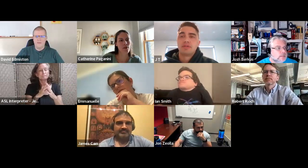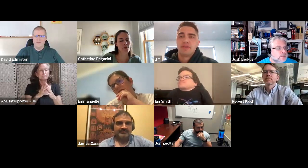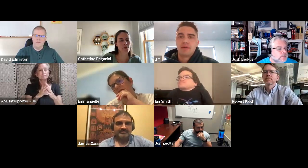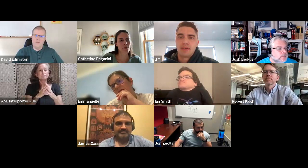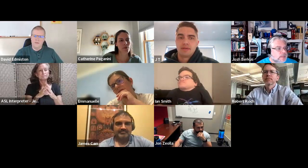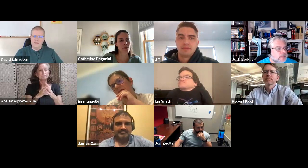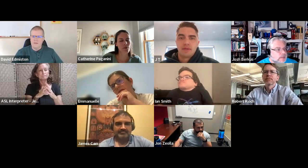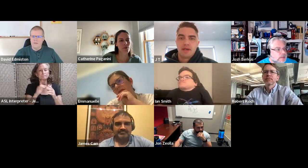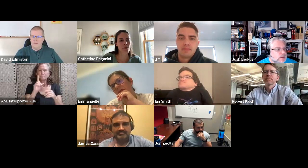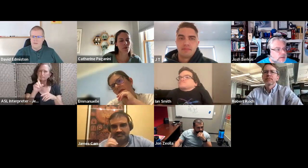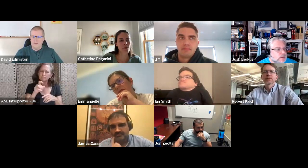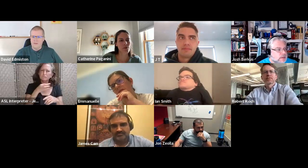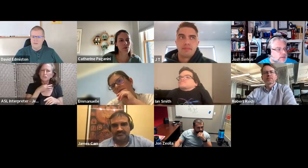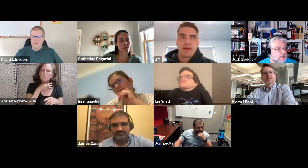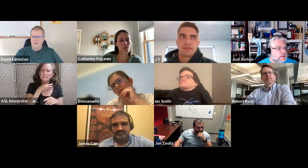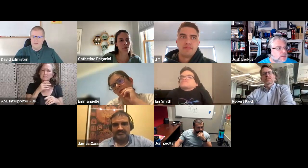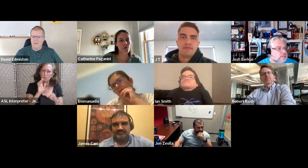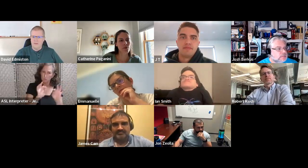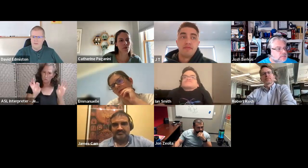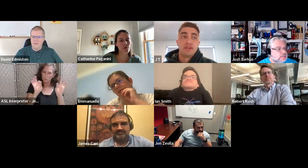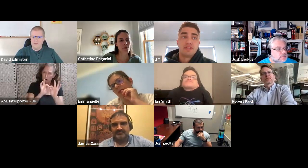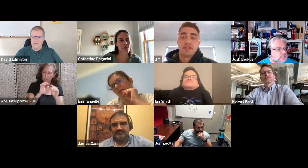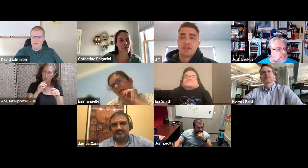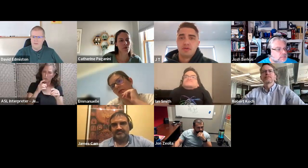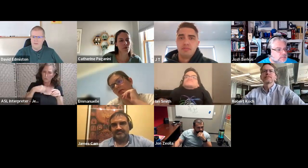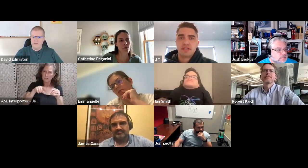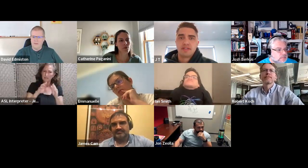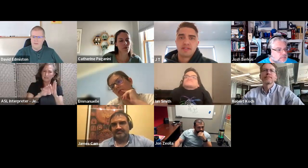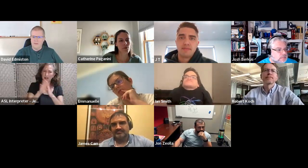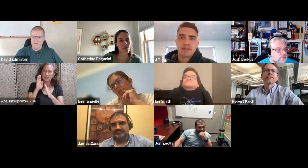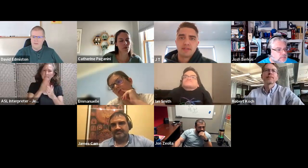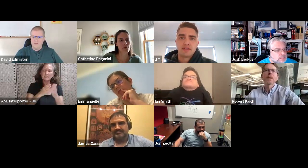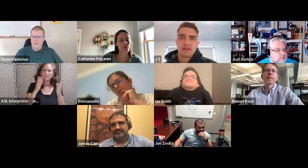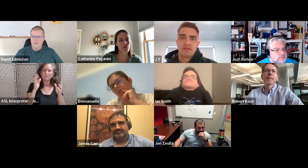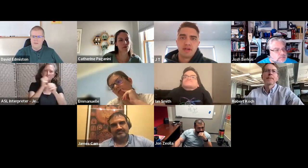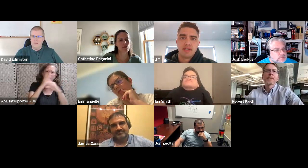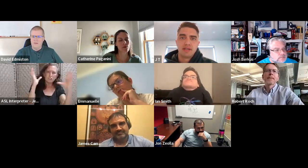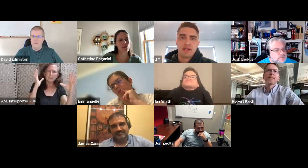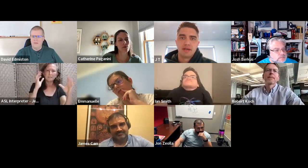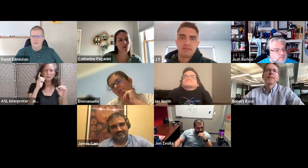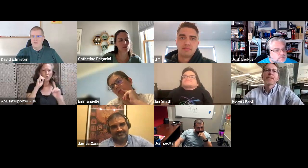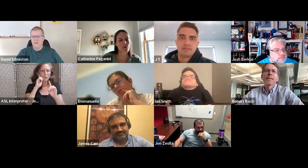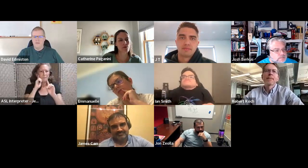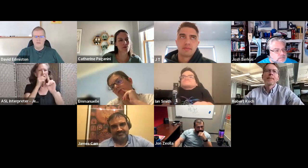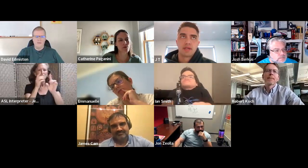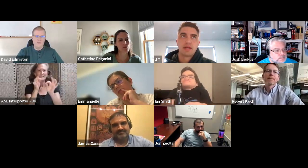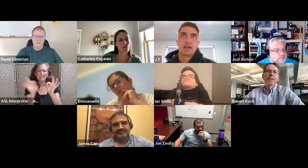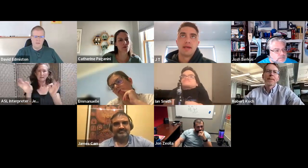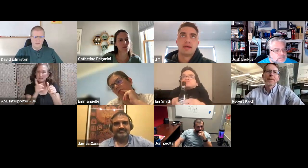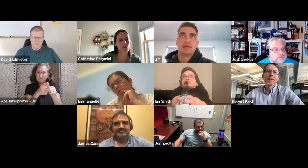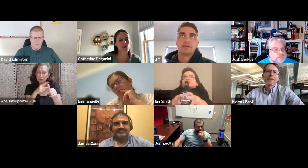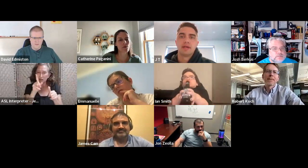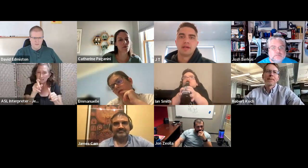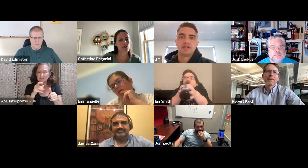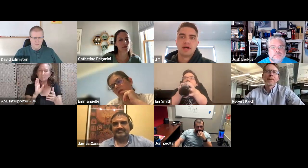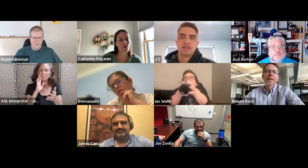is it worth developing perhaps some vision or mission statements that are really